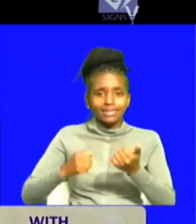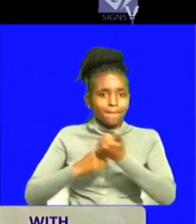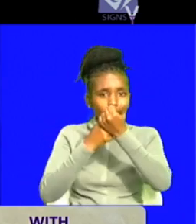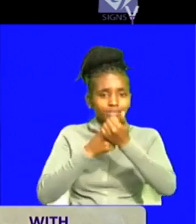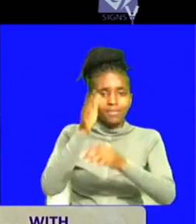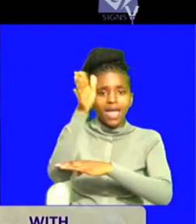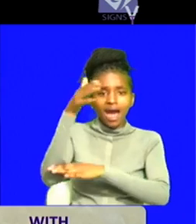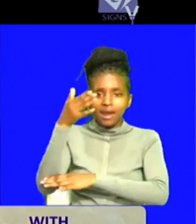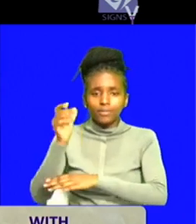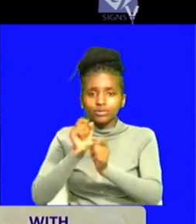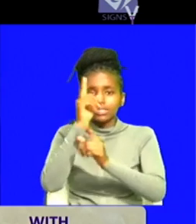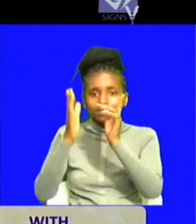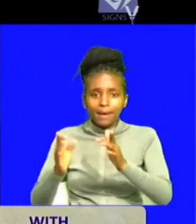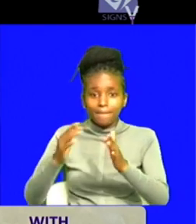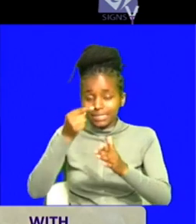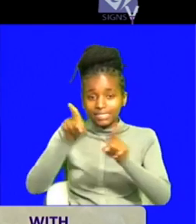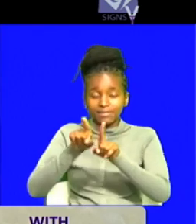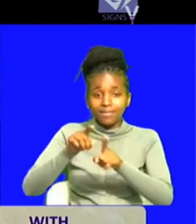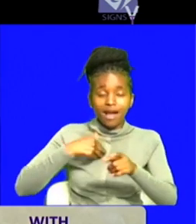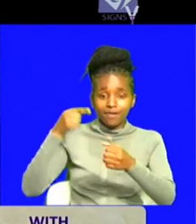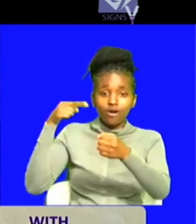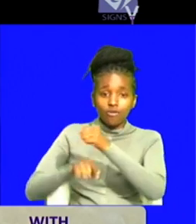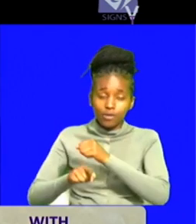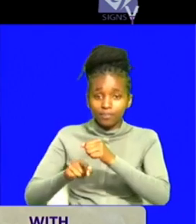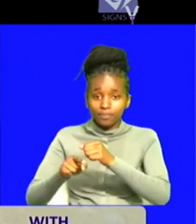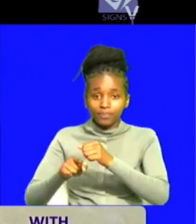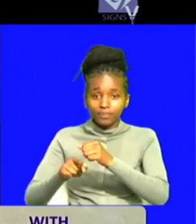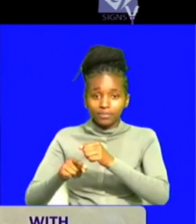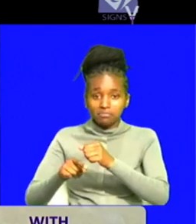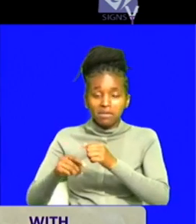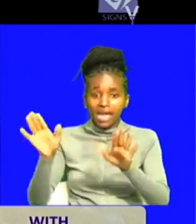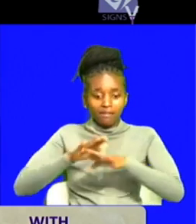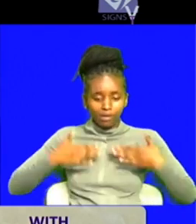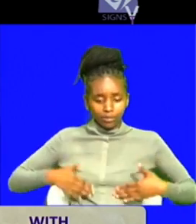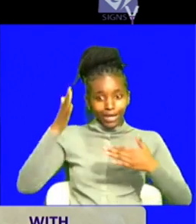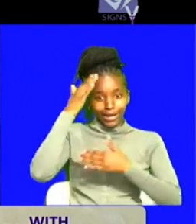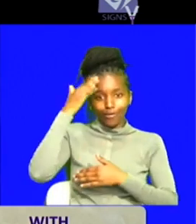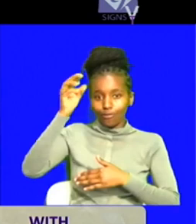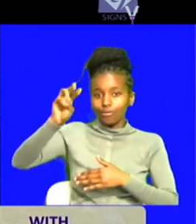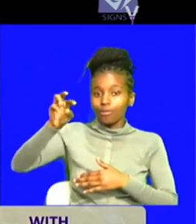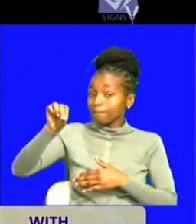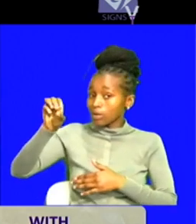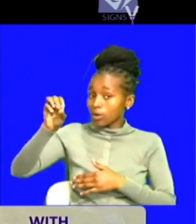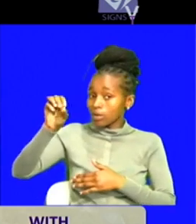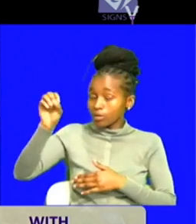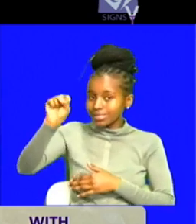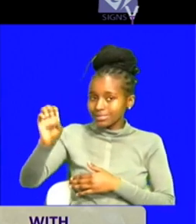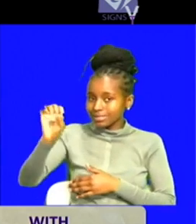really much, and alifunga bao, putting his name on the map out there. But Tusker,